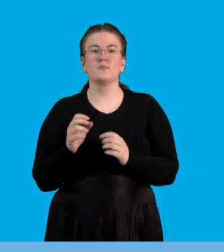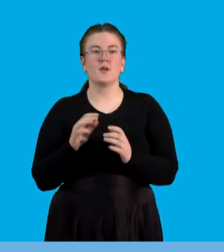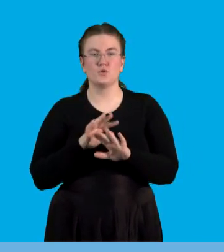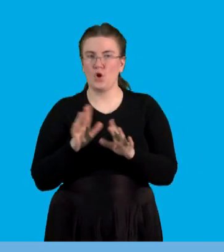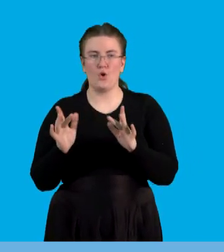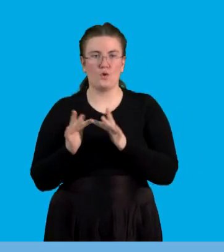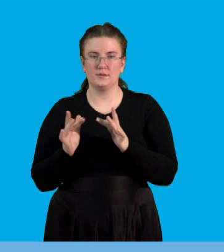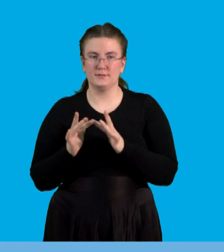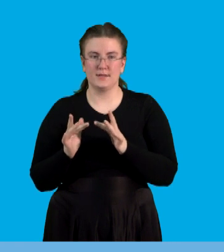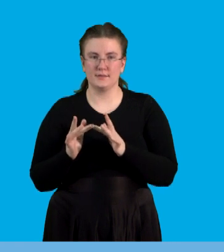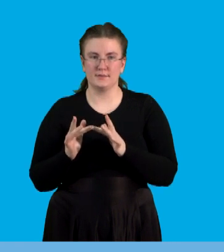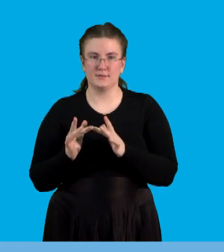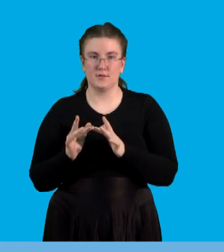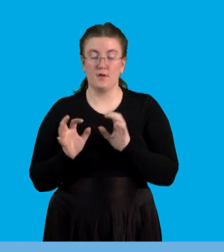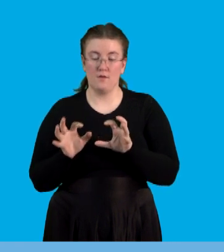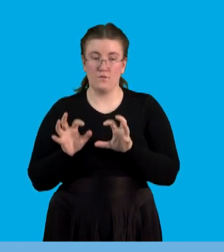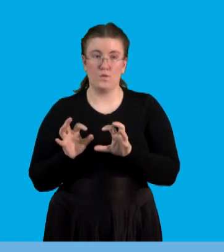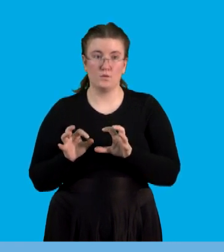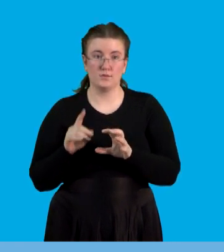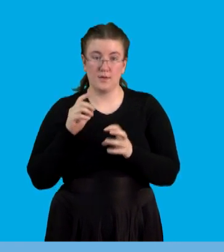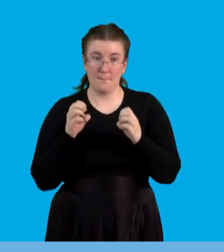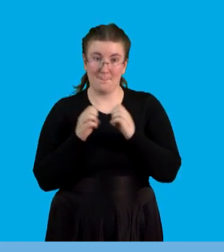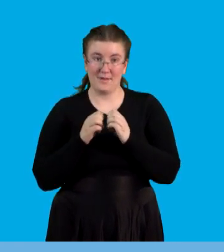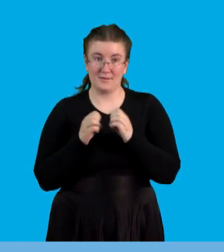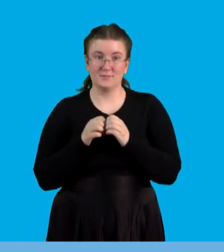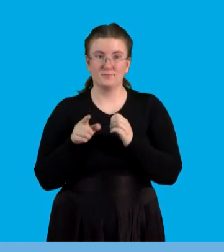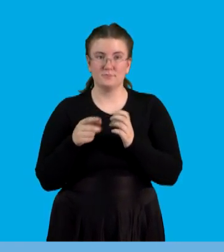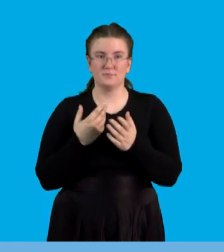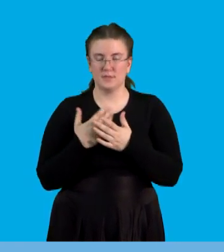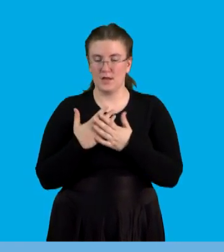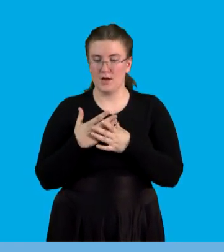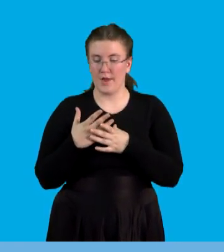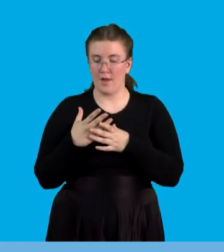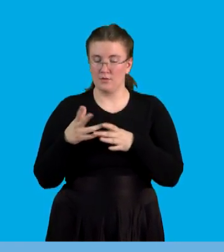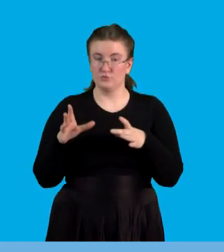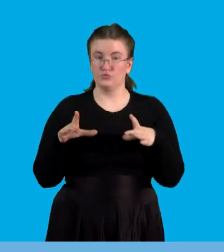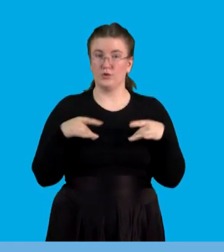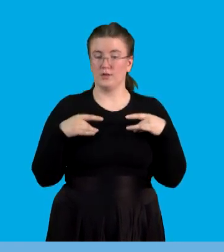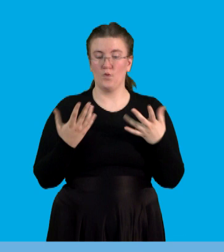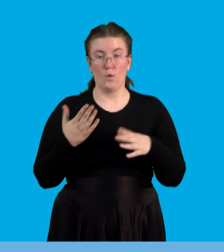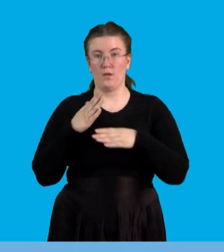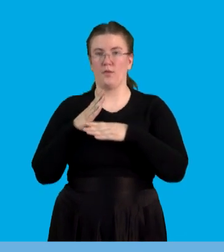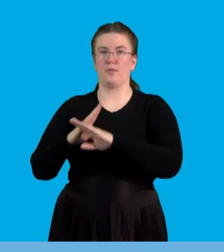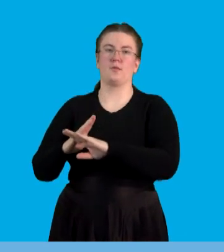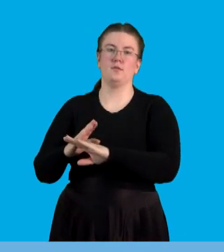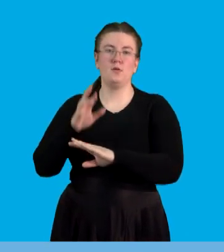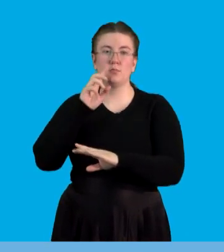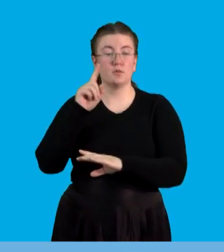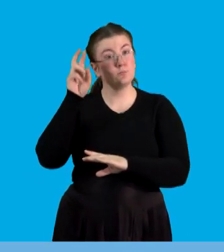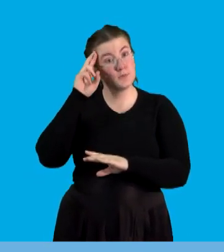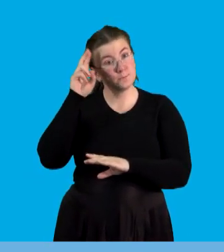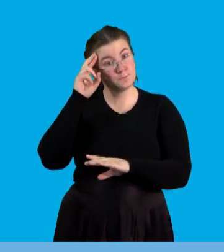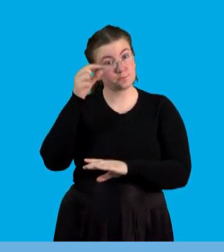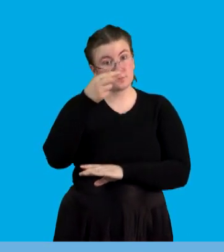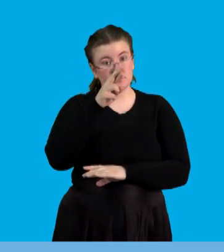say that it is a non-contact force. Now this force can also be either attractive or repulsive.